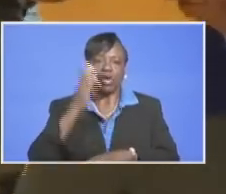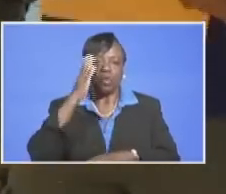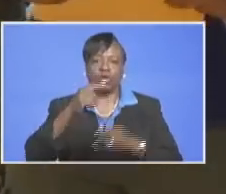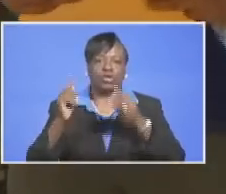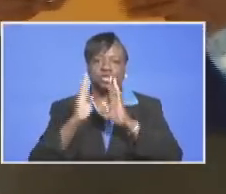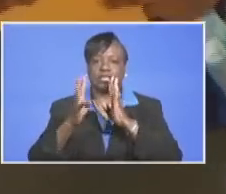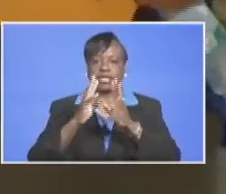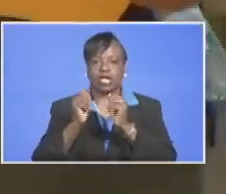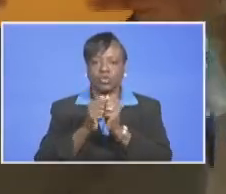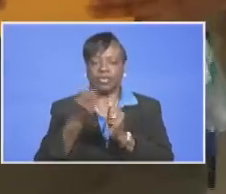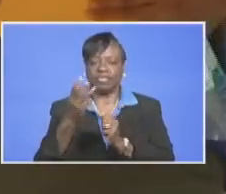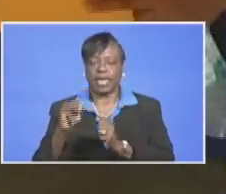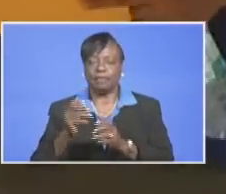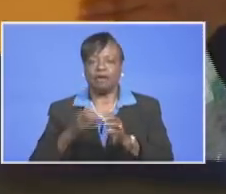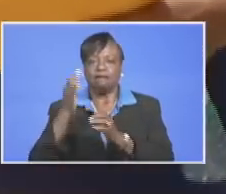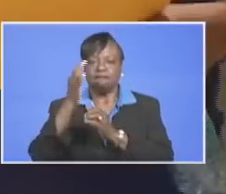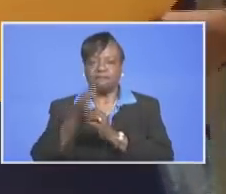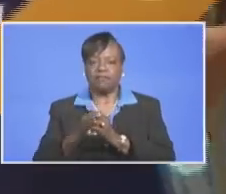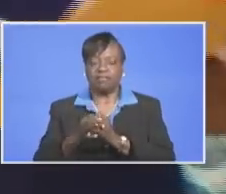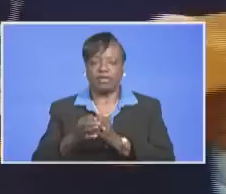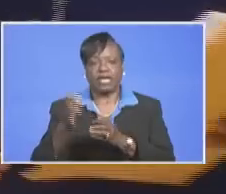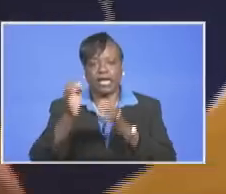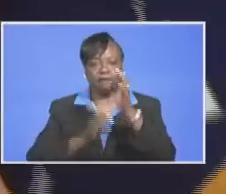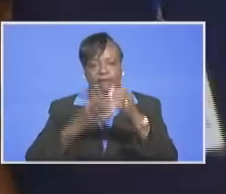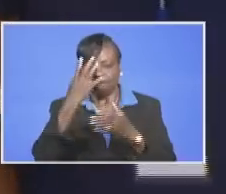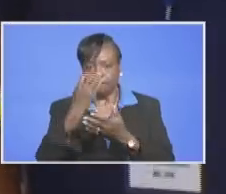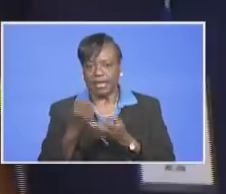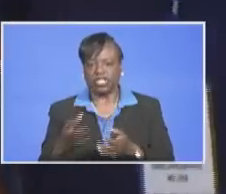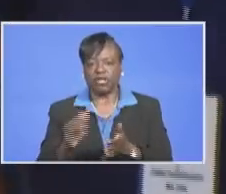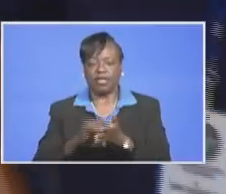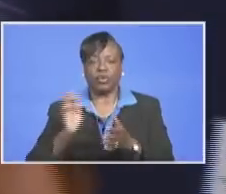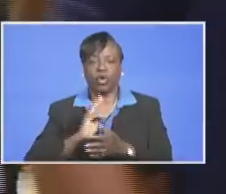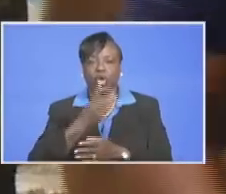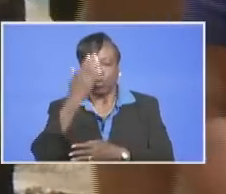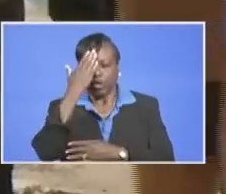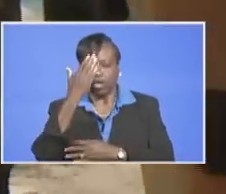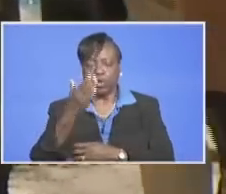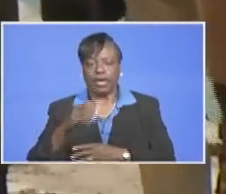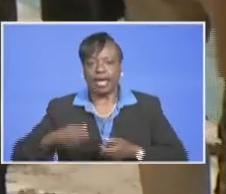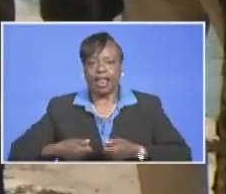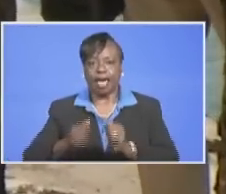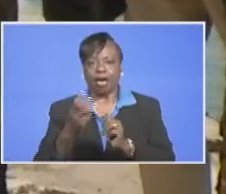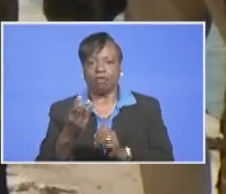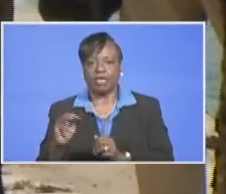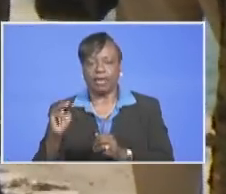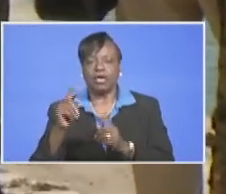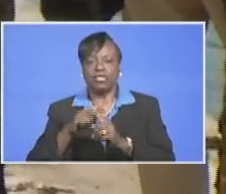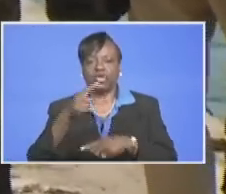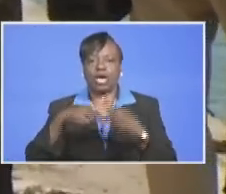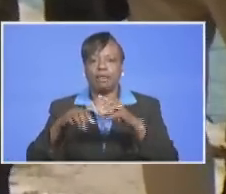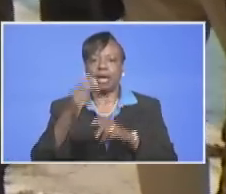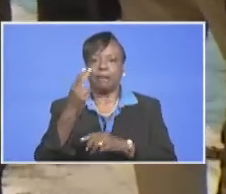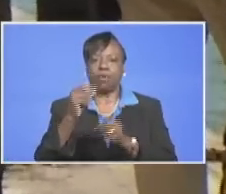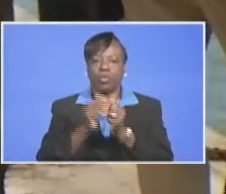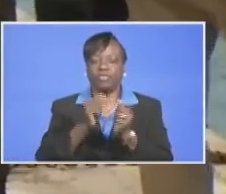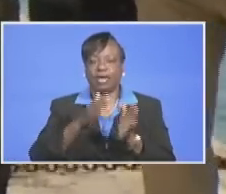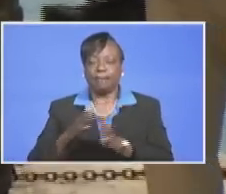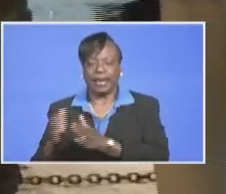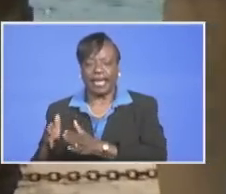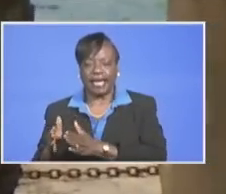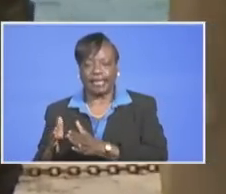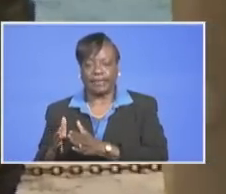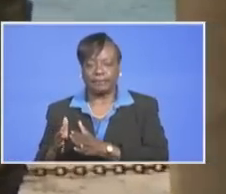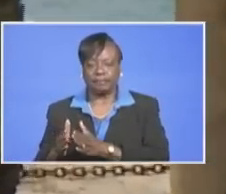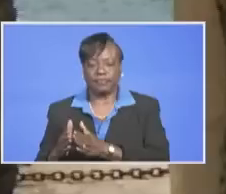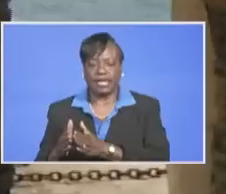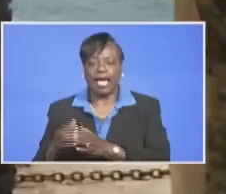them further intel that we know and allow them to come up with a plan, brief us on the